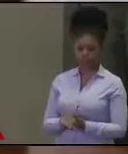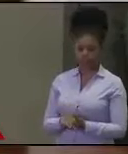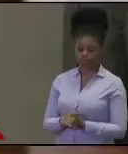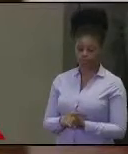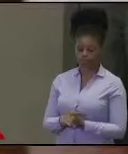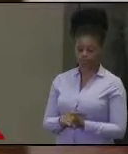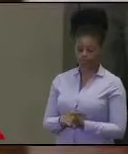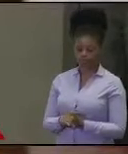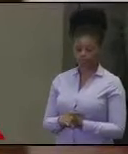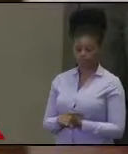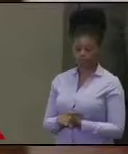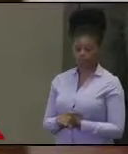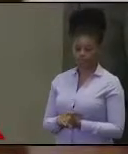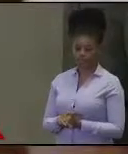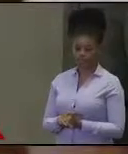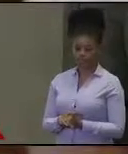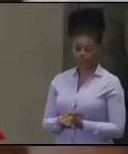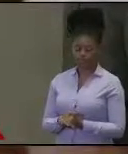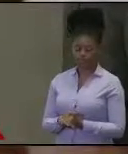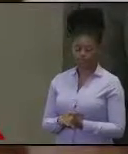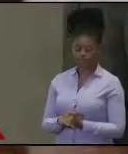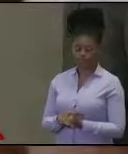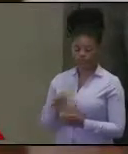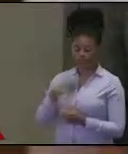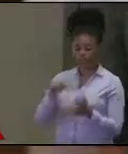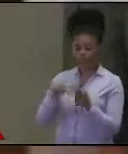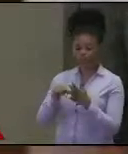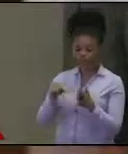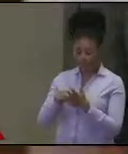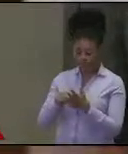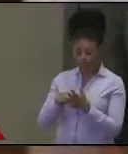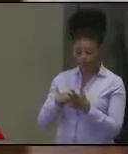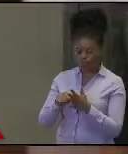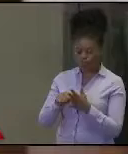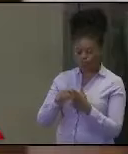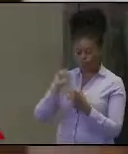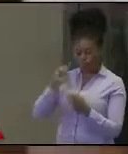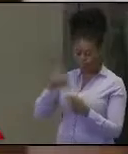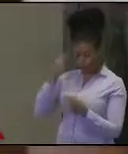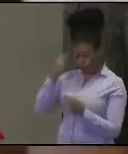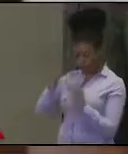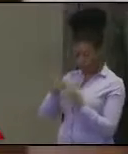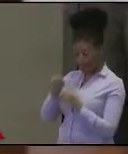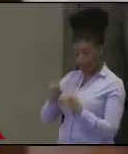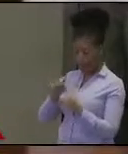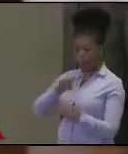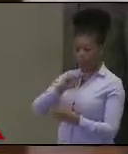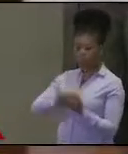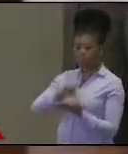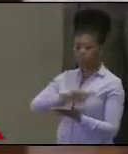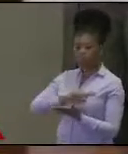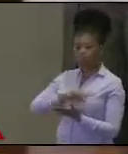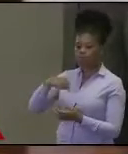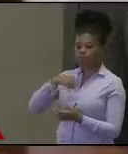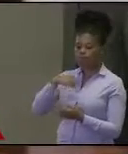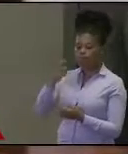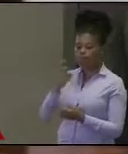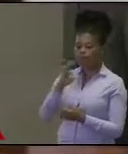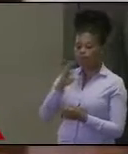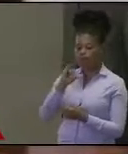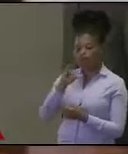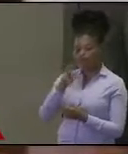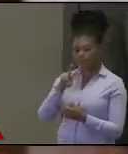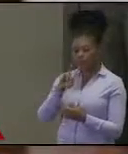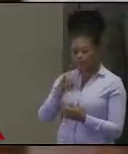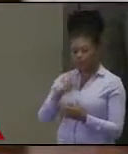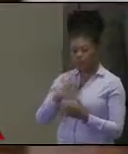Basiqashiwe. So it's going to be important that we internalize that. That's why we are called civil servants and